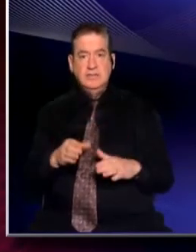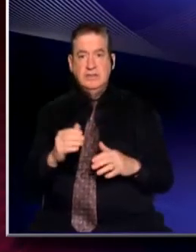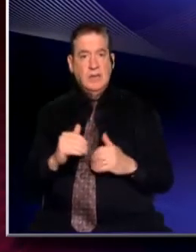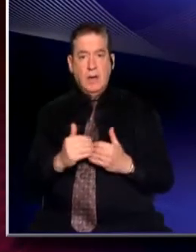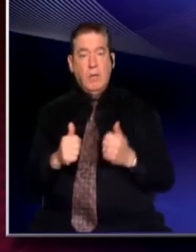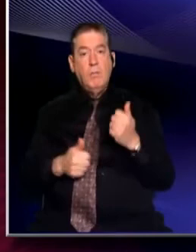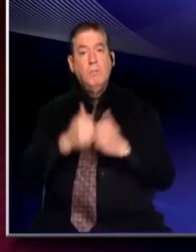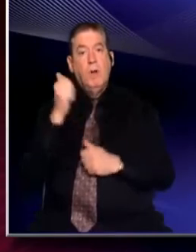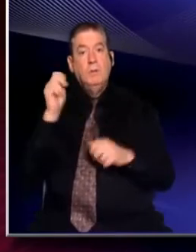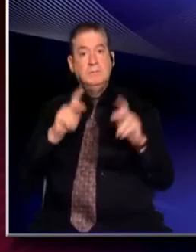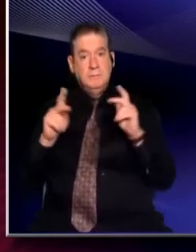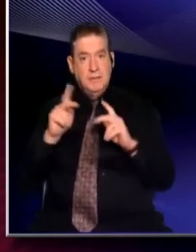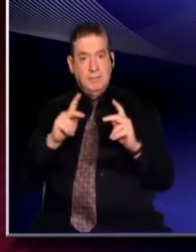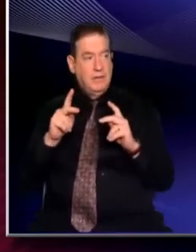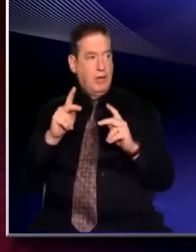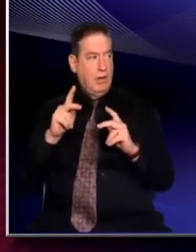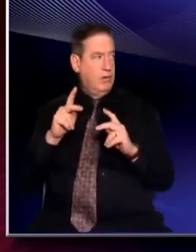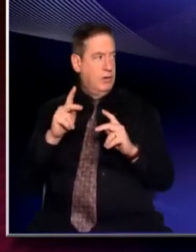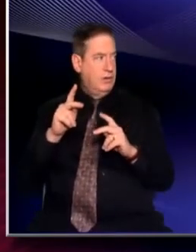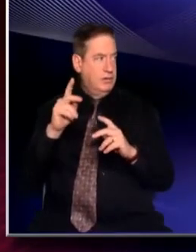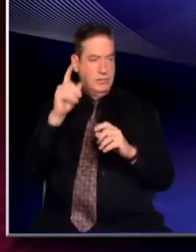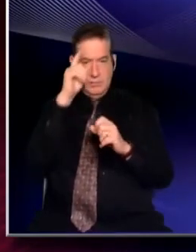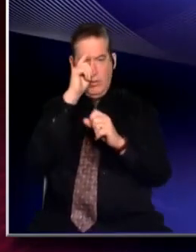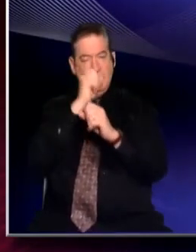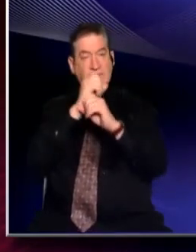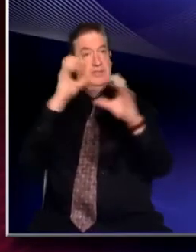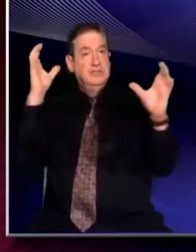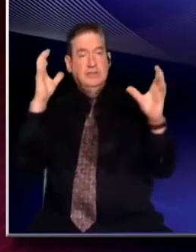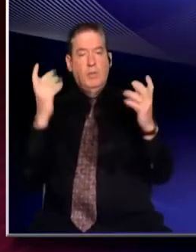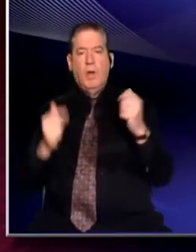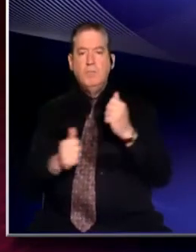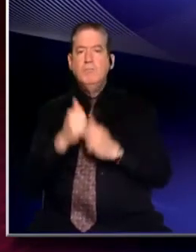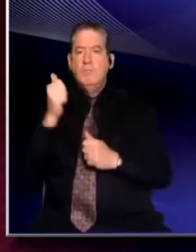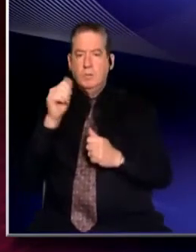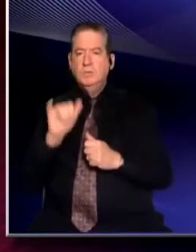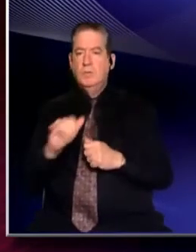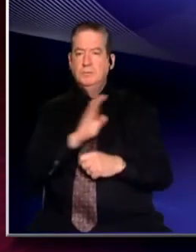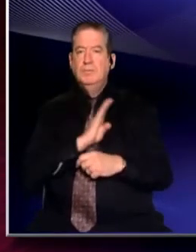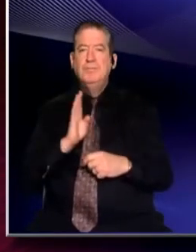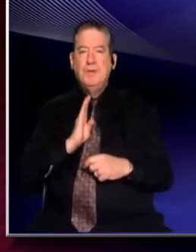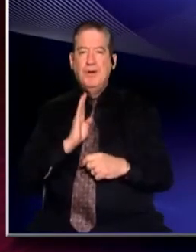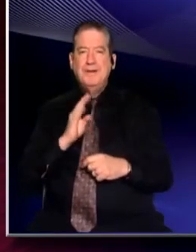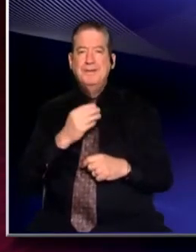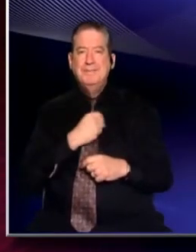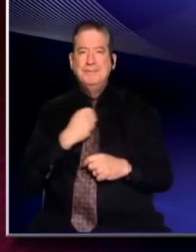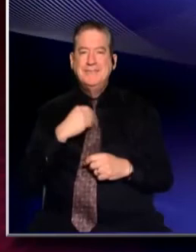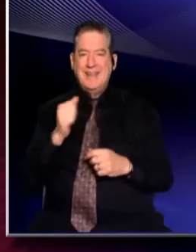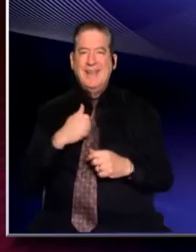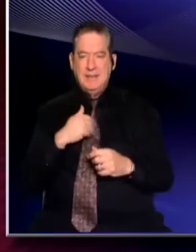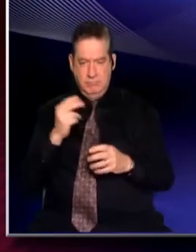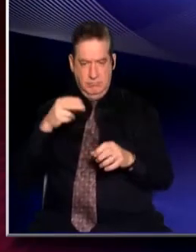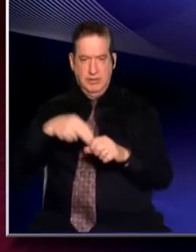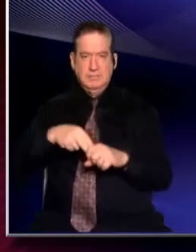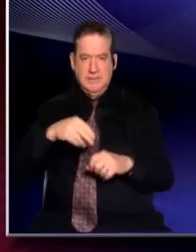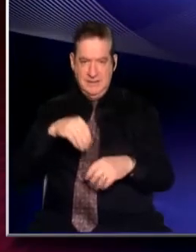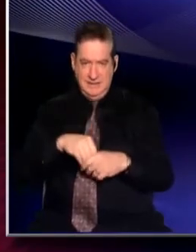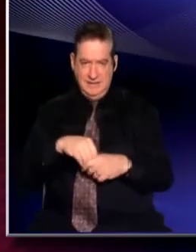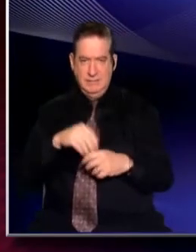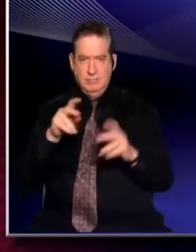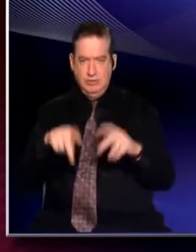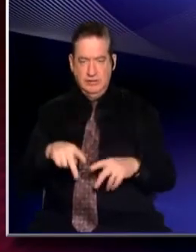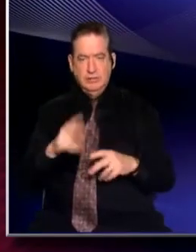Most people hopefully can make the board meeting in person. If they couldn't, those board members could have the option to participate in person using